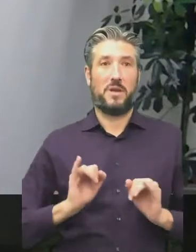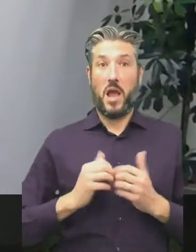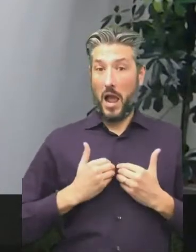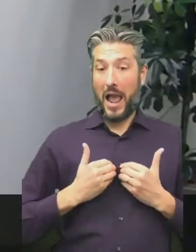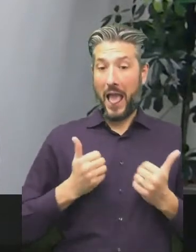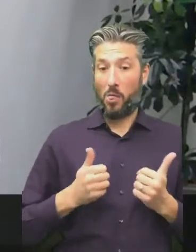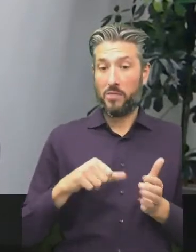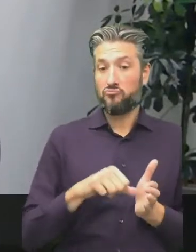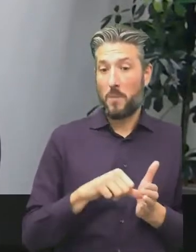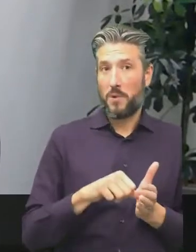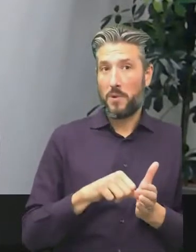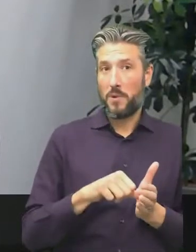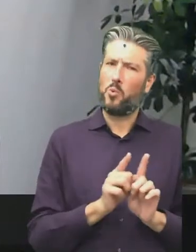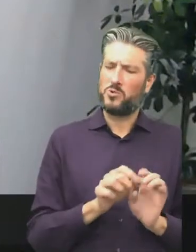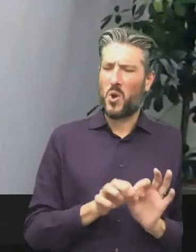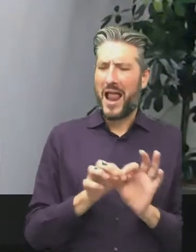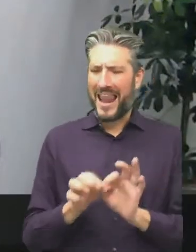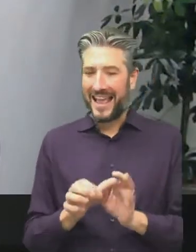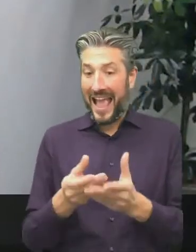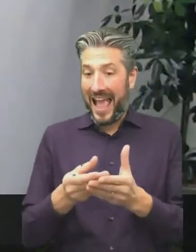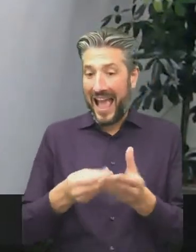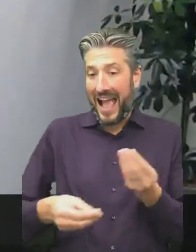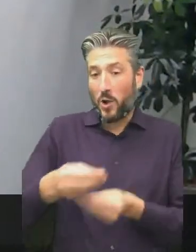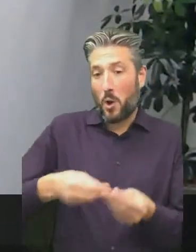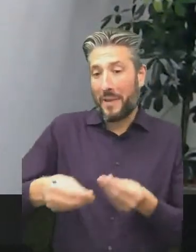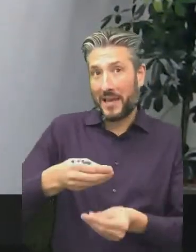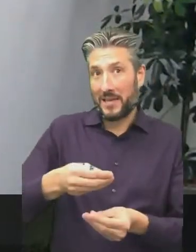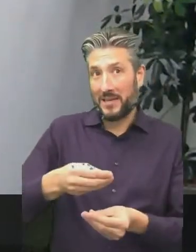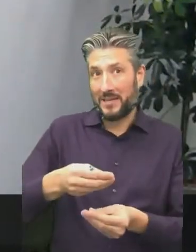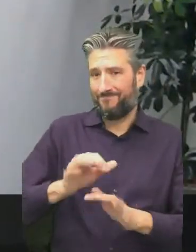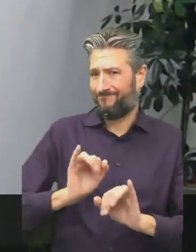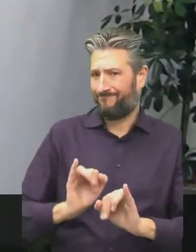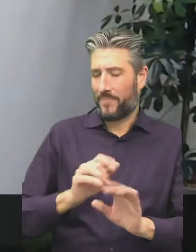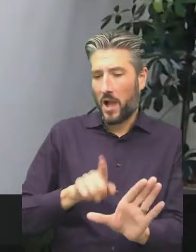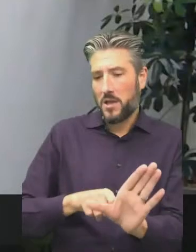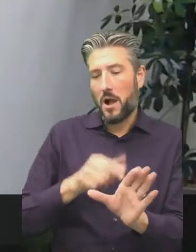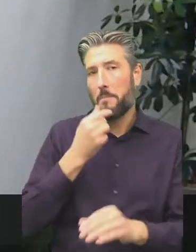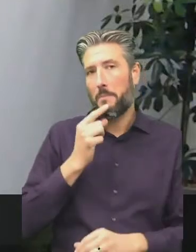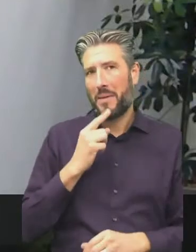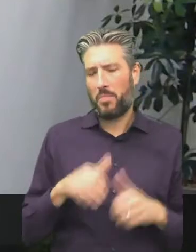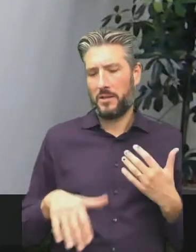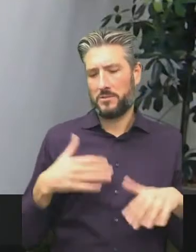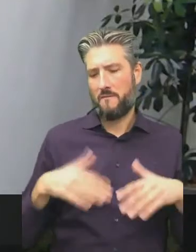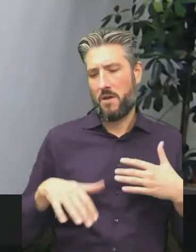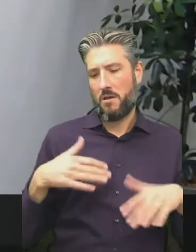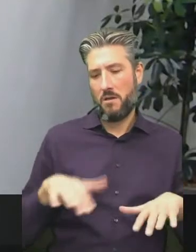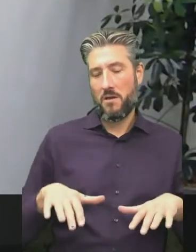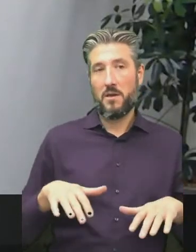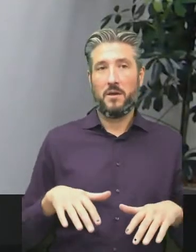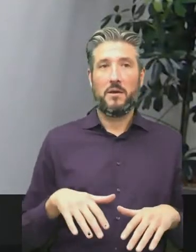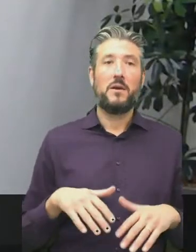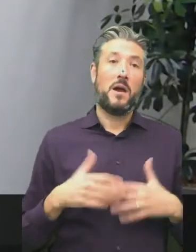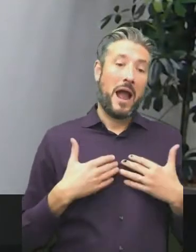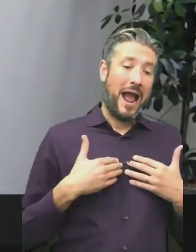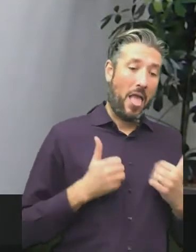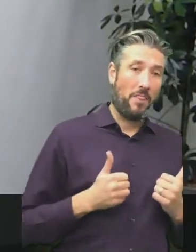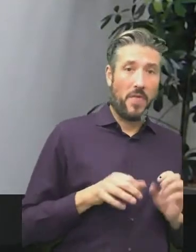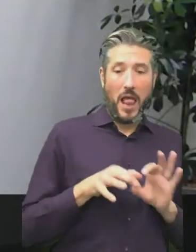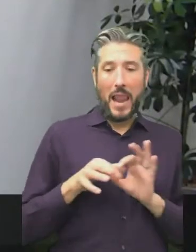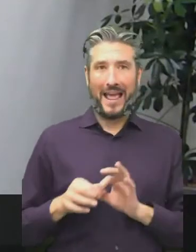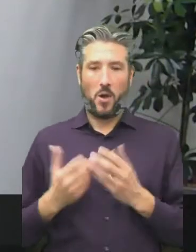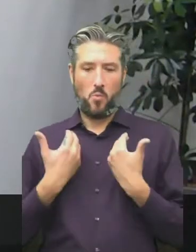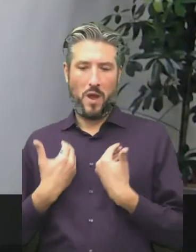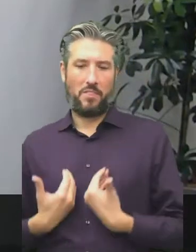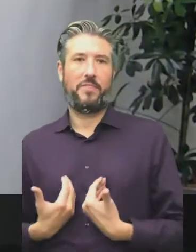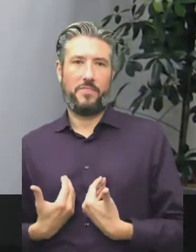economic consequences for young people as well. So your health is linked to your wealth. We've got to make sure we don't have huge mass